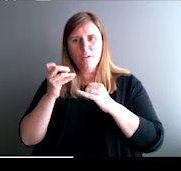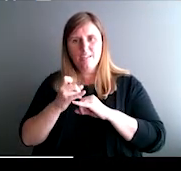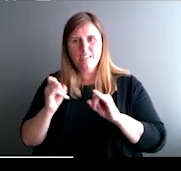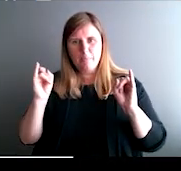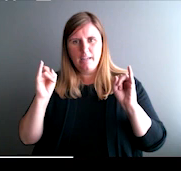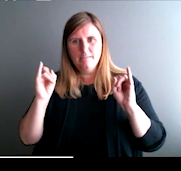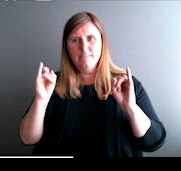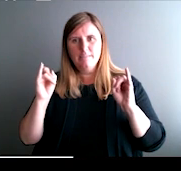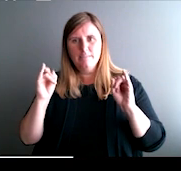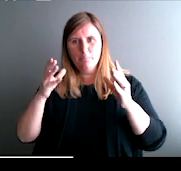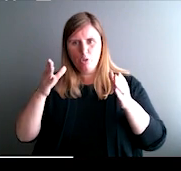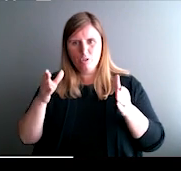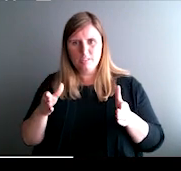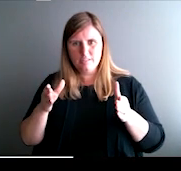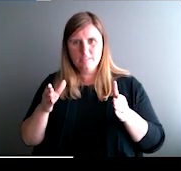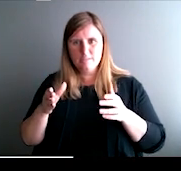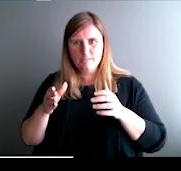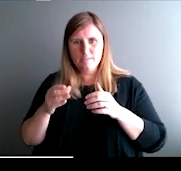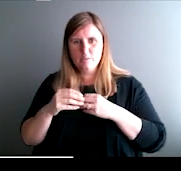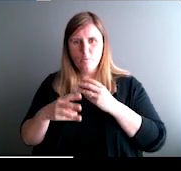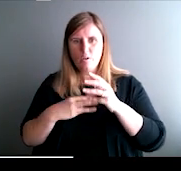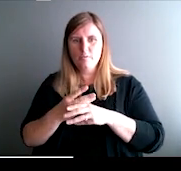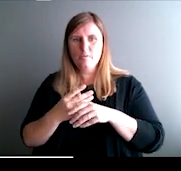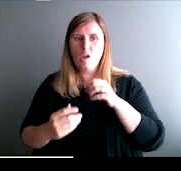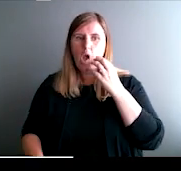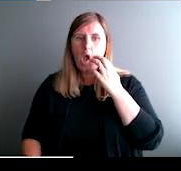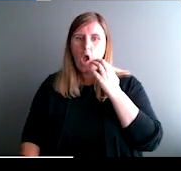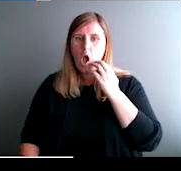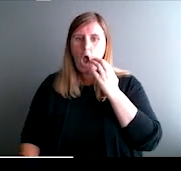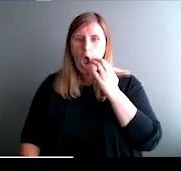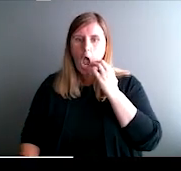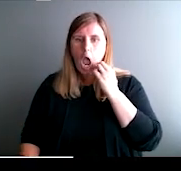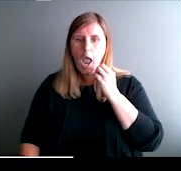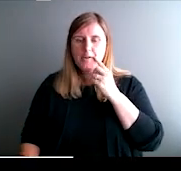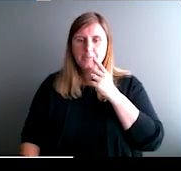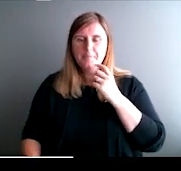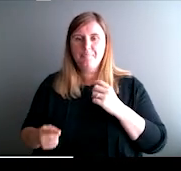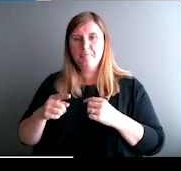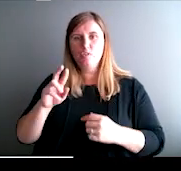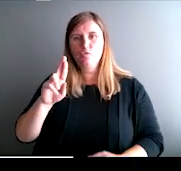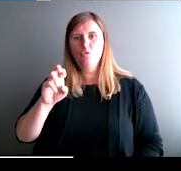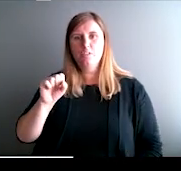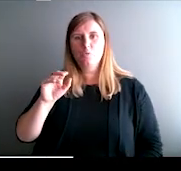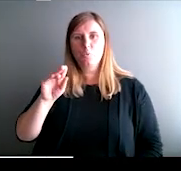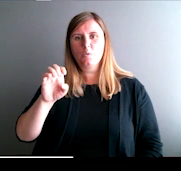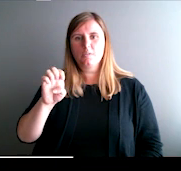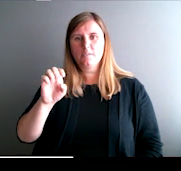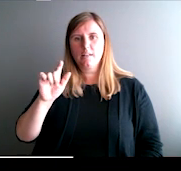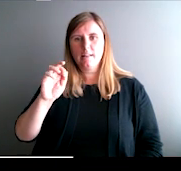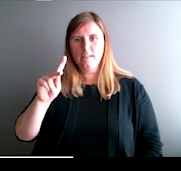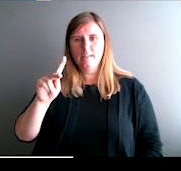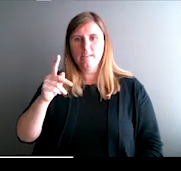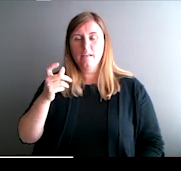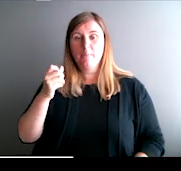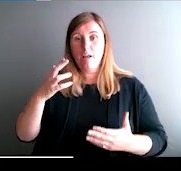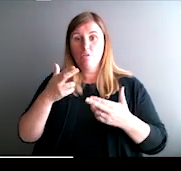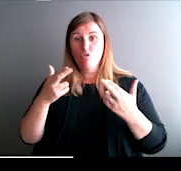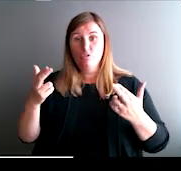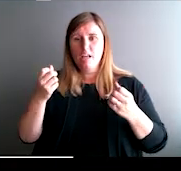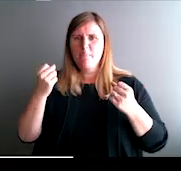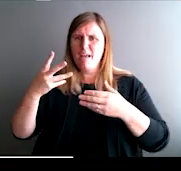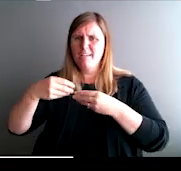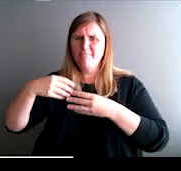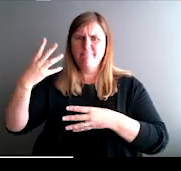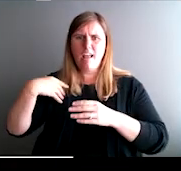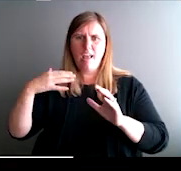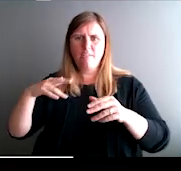independent person in the world. This is the resource link where you can find all of the resources and many more that I didn't mention,